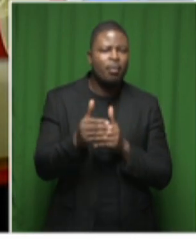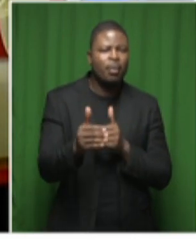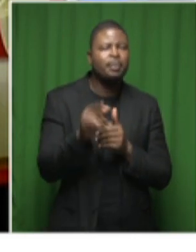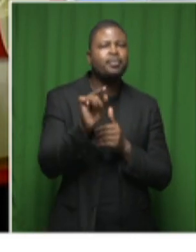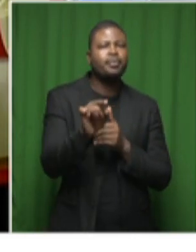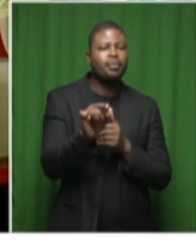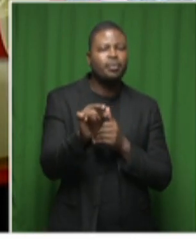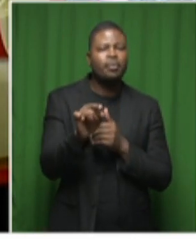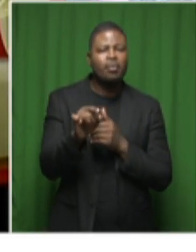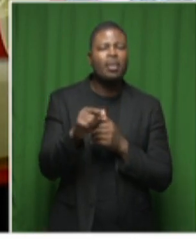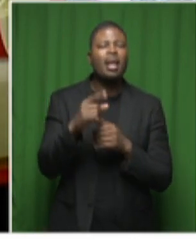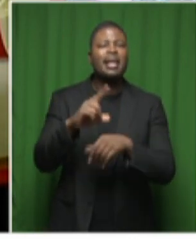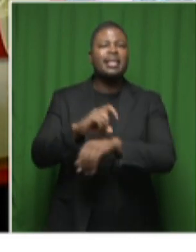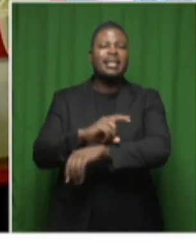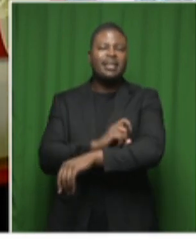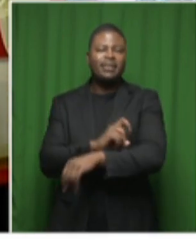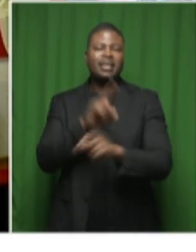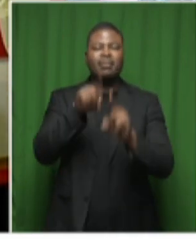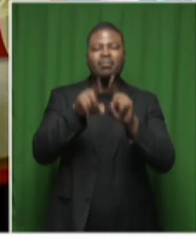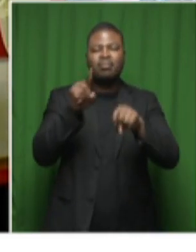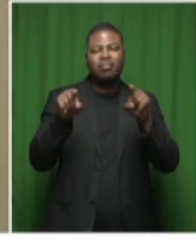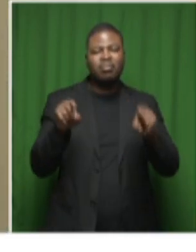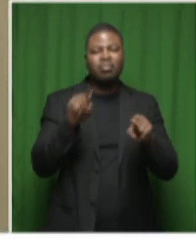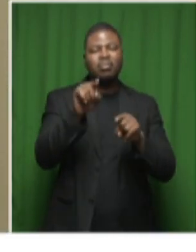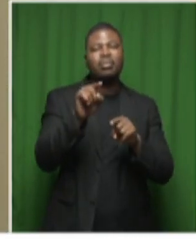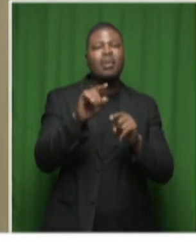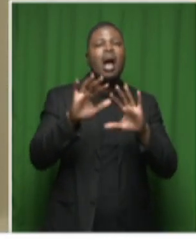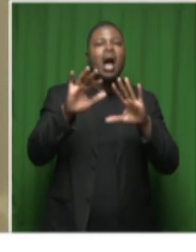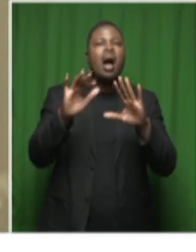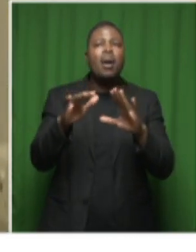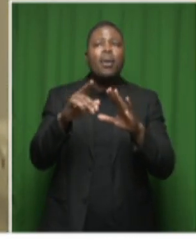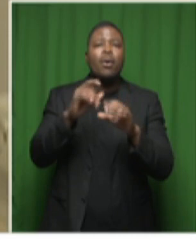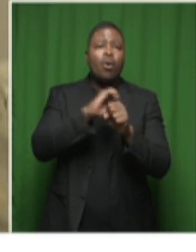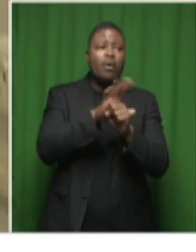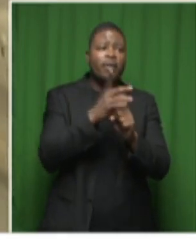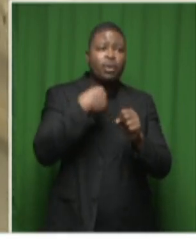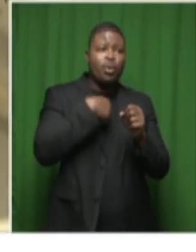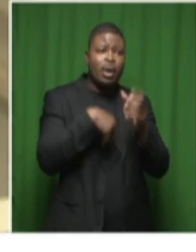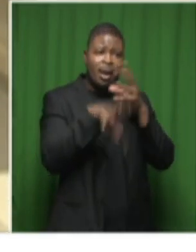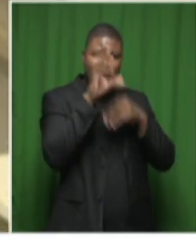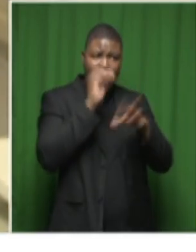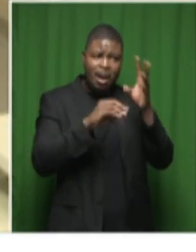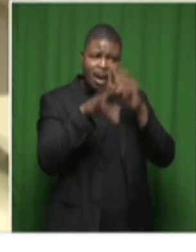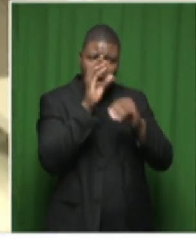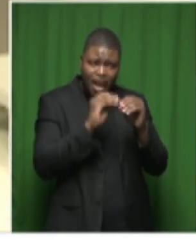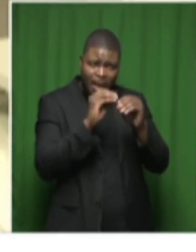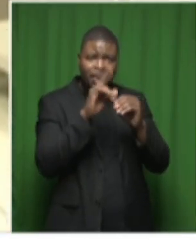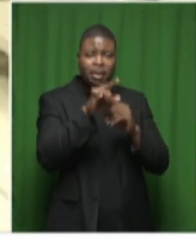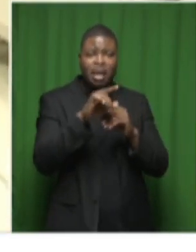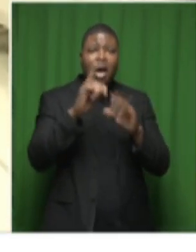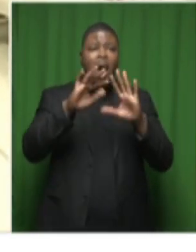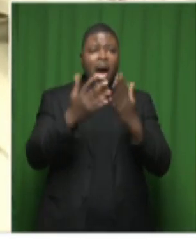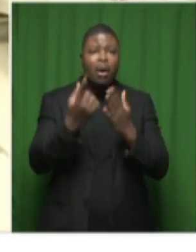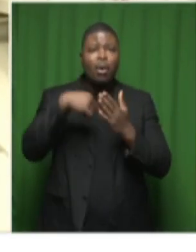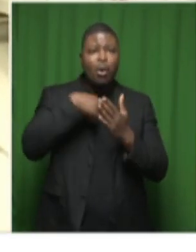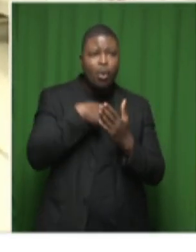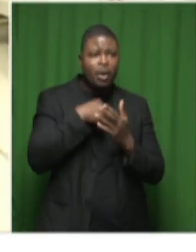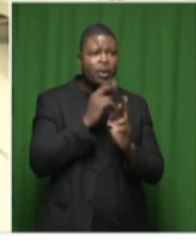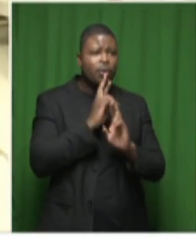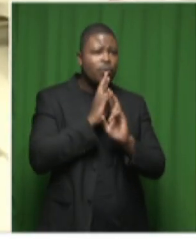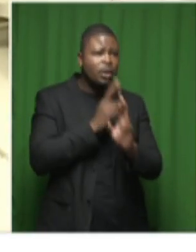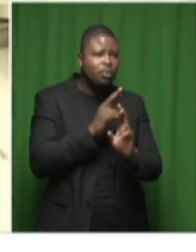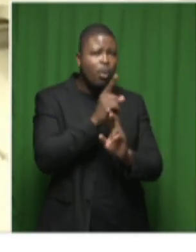very different diseases. But how then do we apply what we learned during COVID, how it's possible to respond